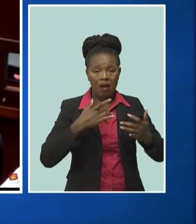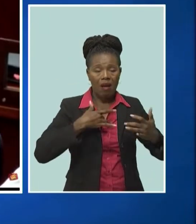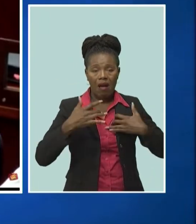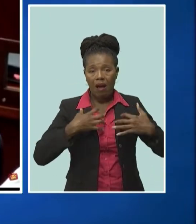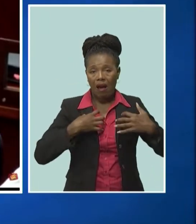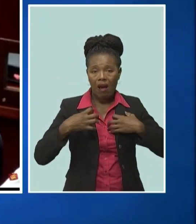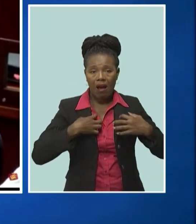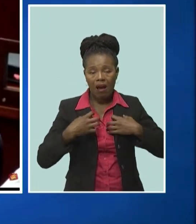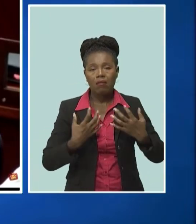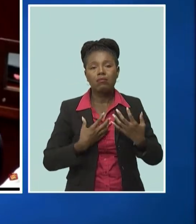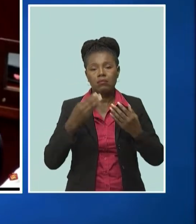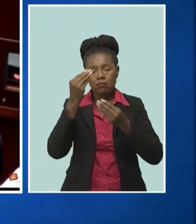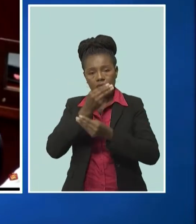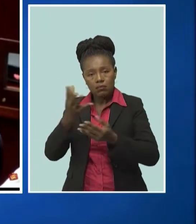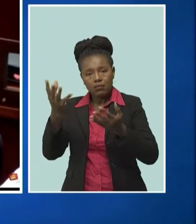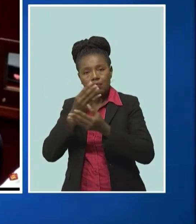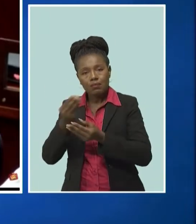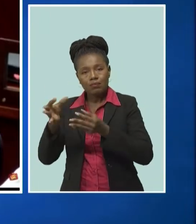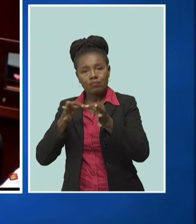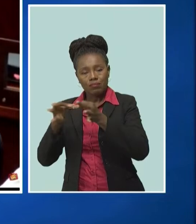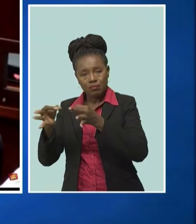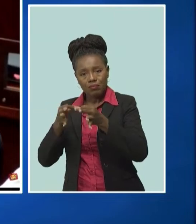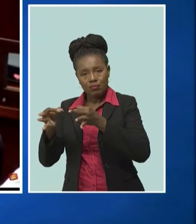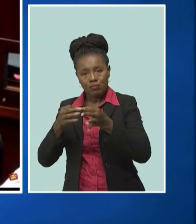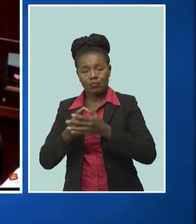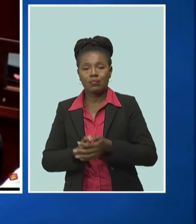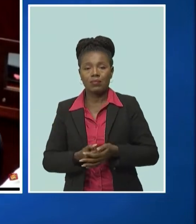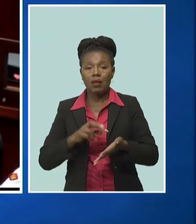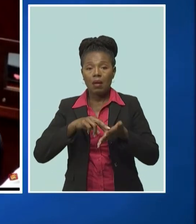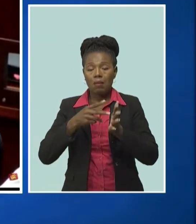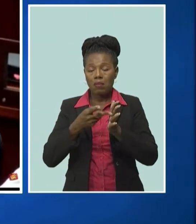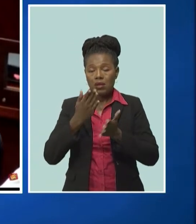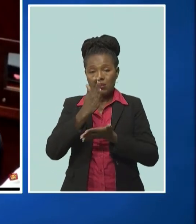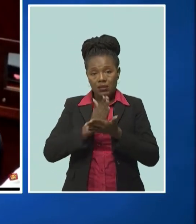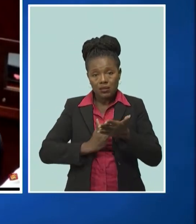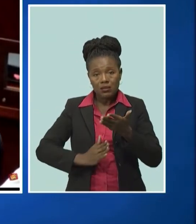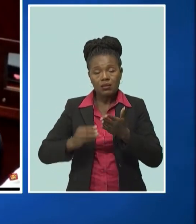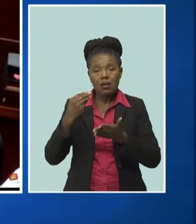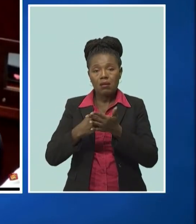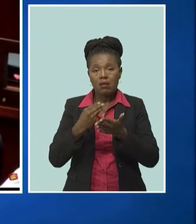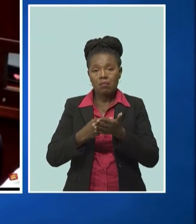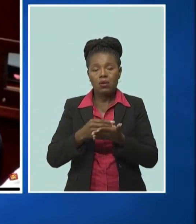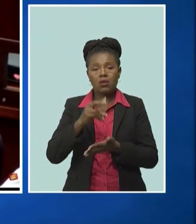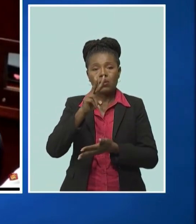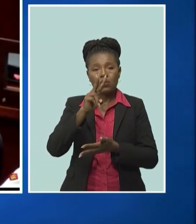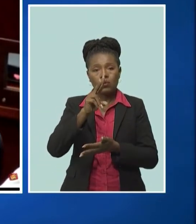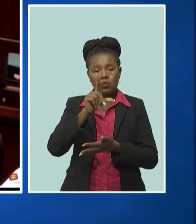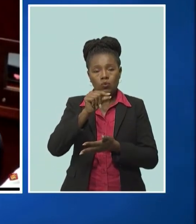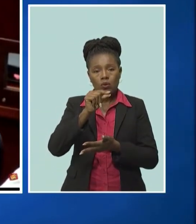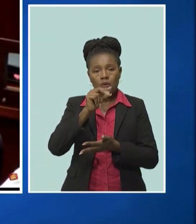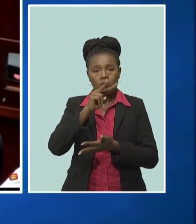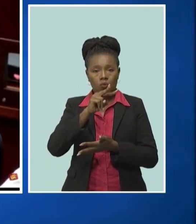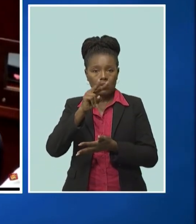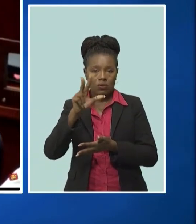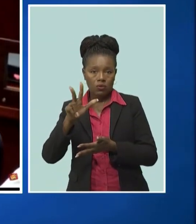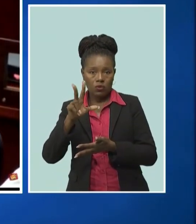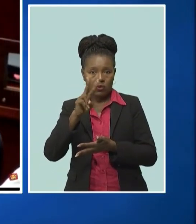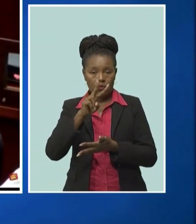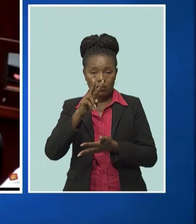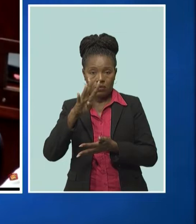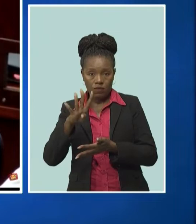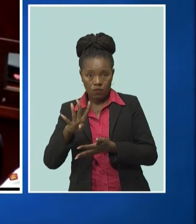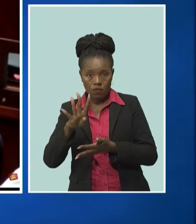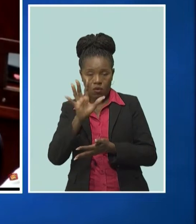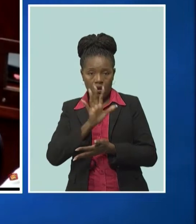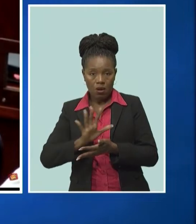have provided a substantial amount of money in the 23-24 estimates for the People's Assemblies. The plan going